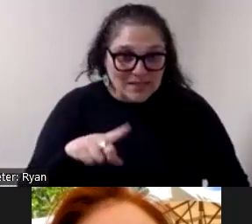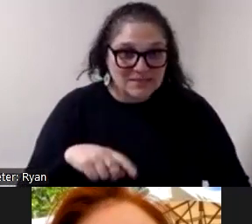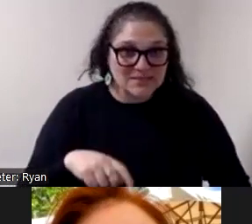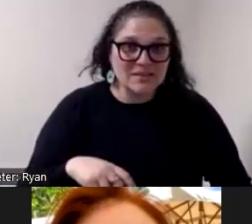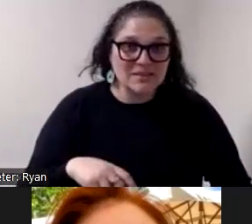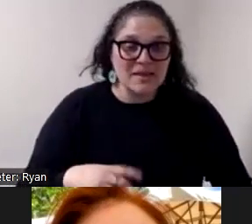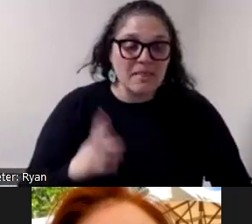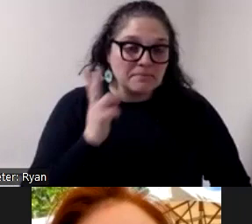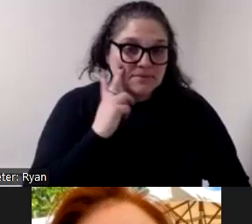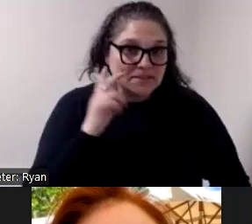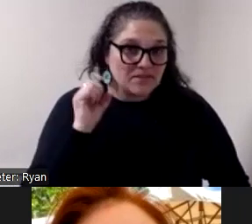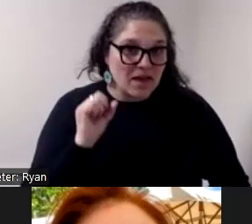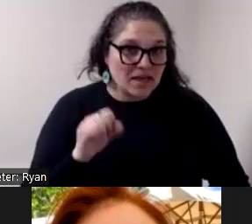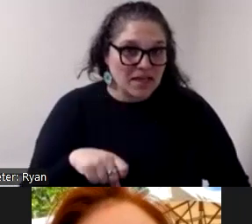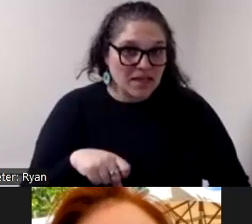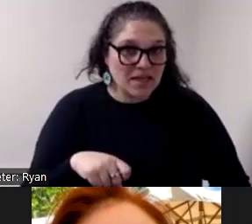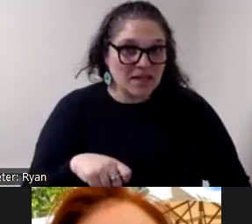if I can.